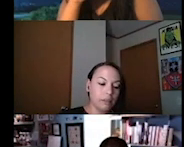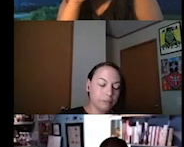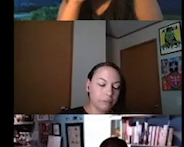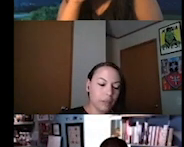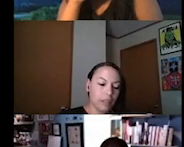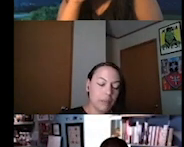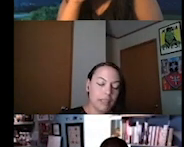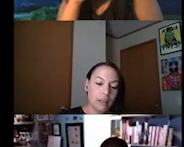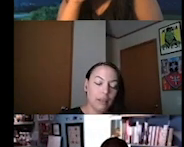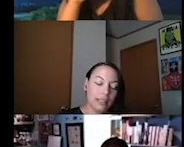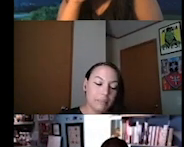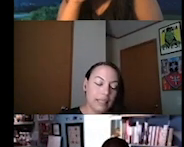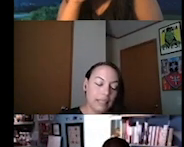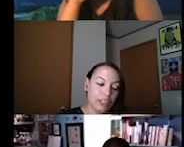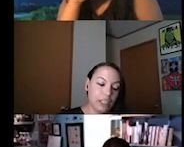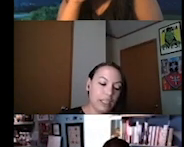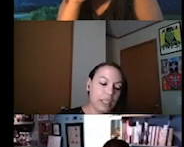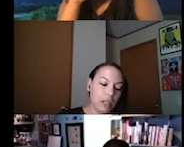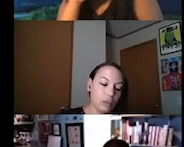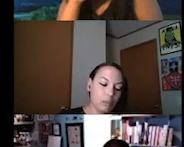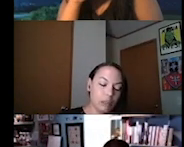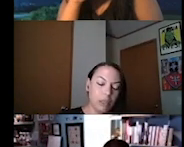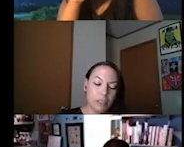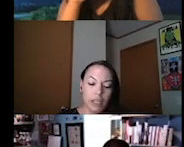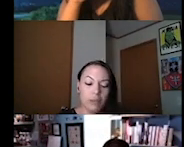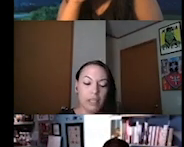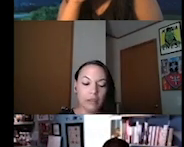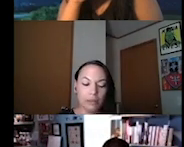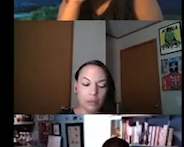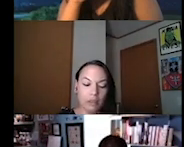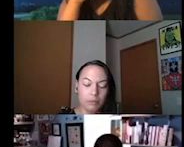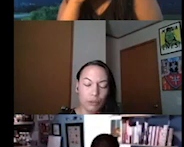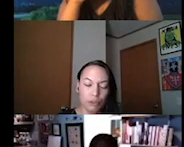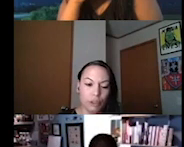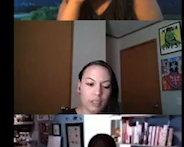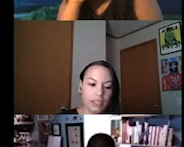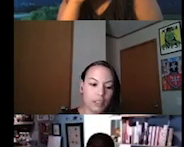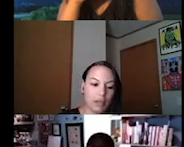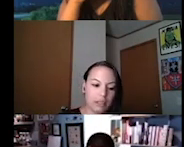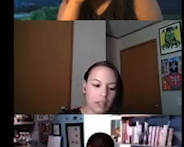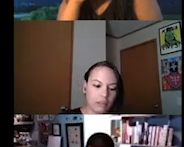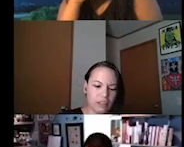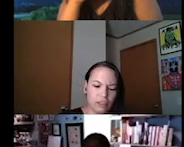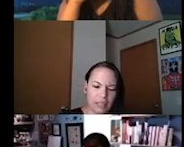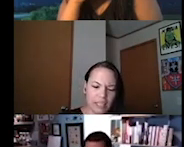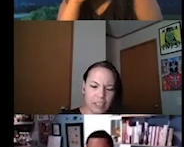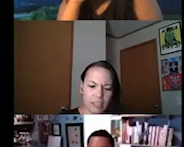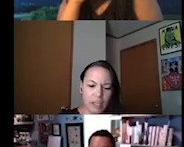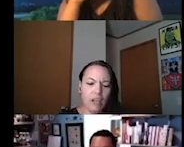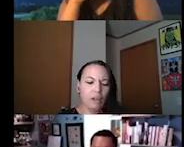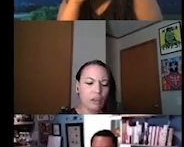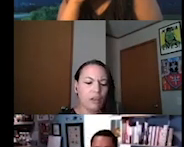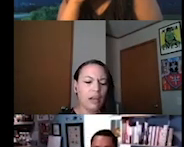woman, her name is Heather Lim, and she owns a book publishing company out in New Jersey, and she brought this conversation to my